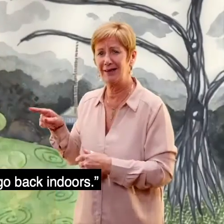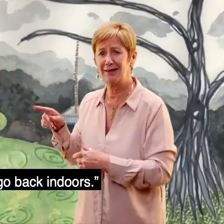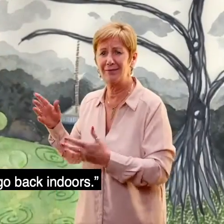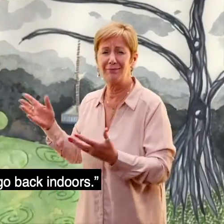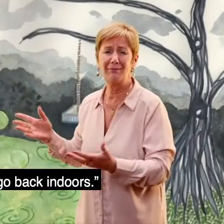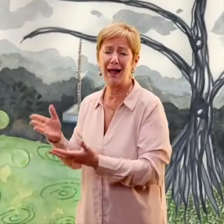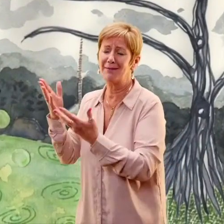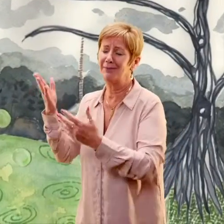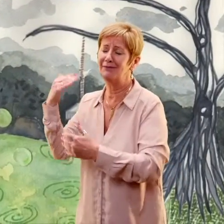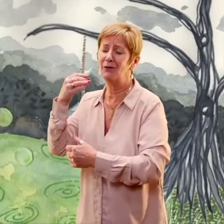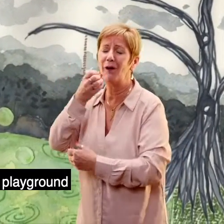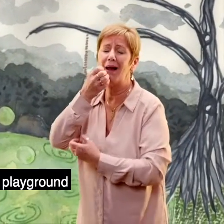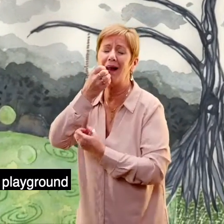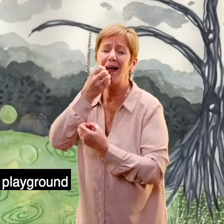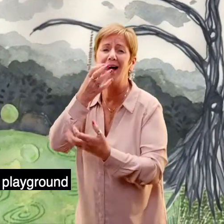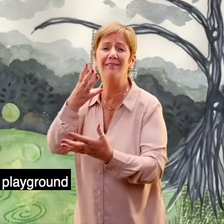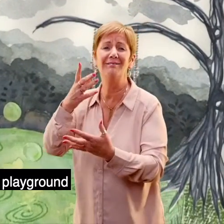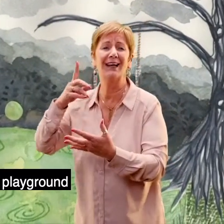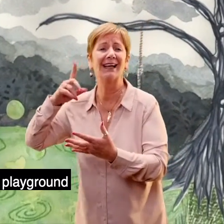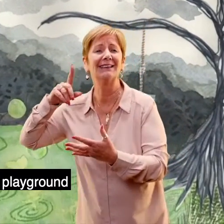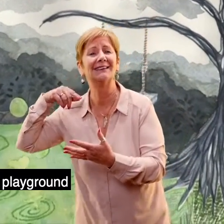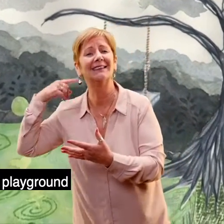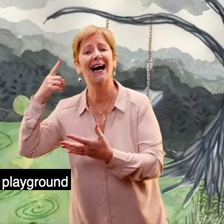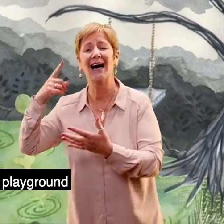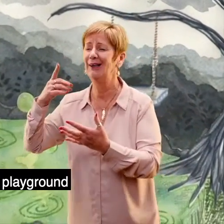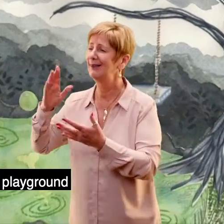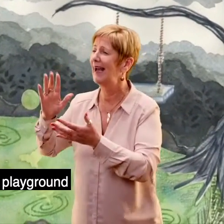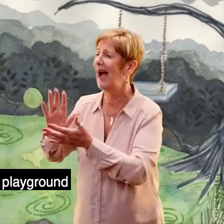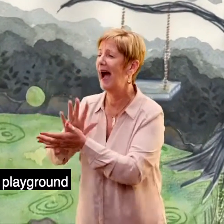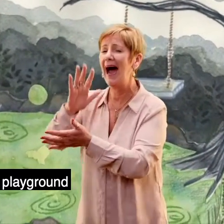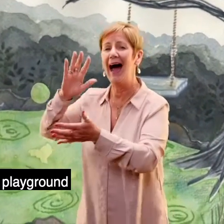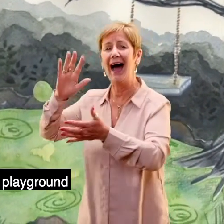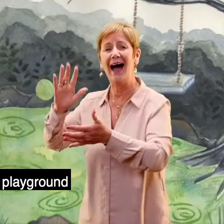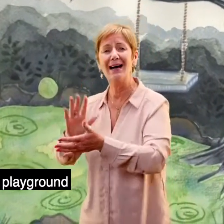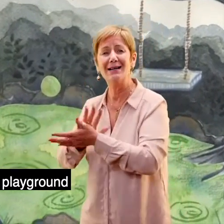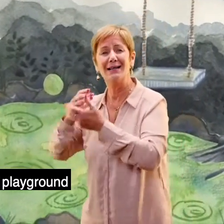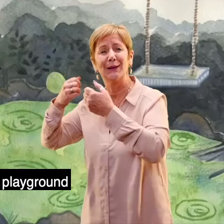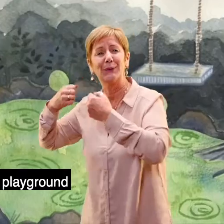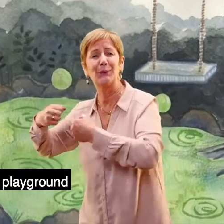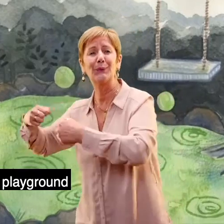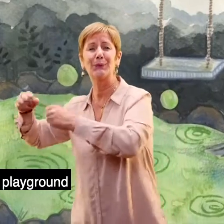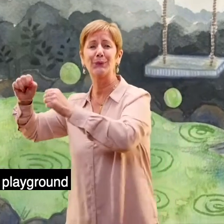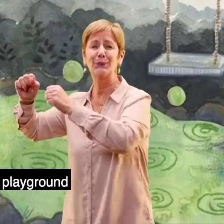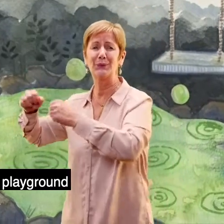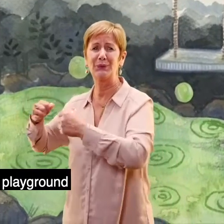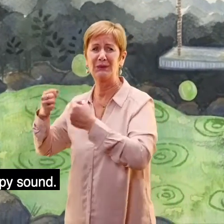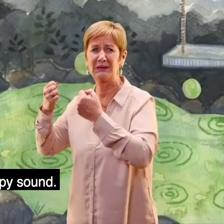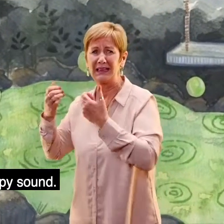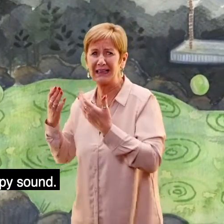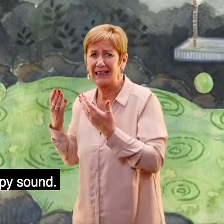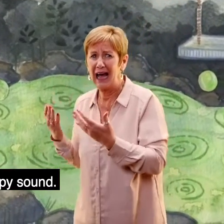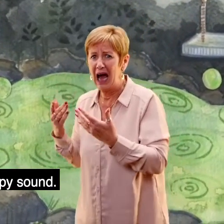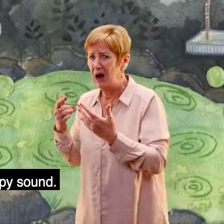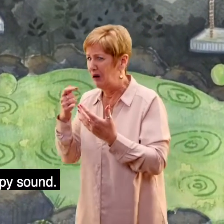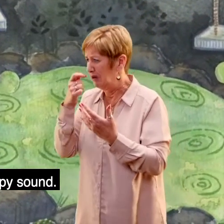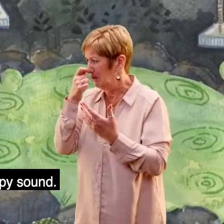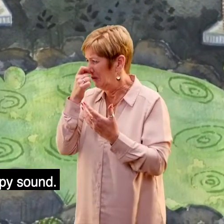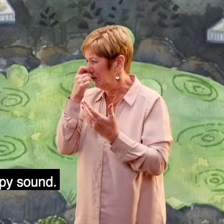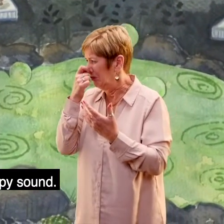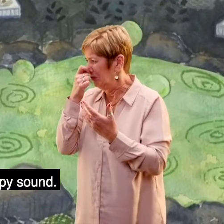indoors. The bubbling bog was the kids' playground, which used to ring with a happy